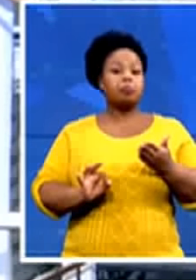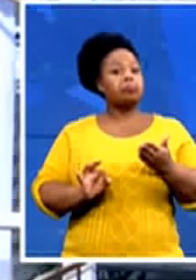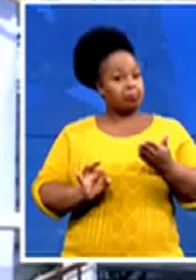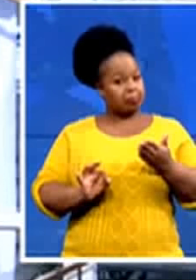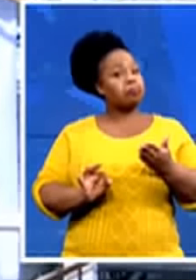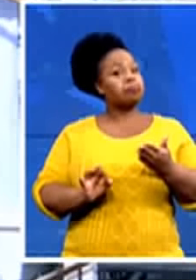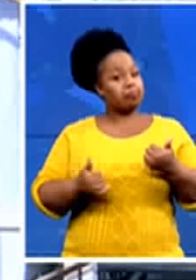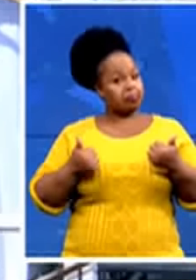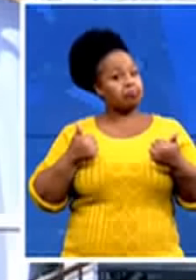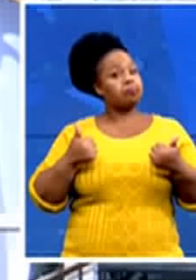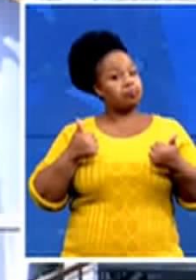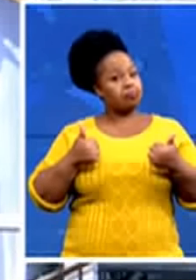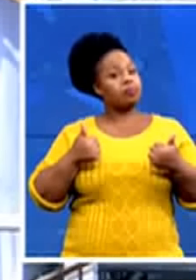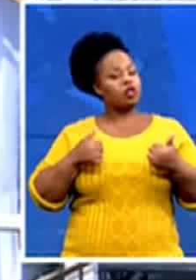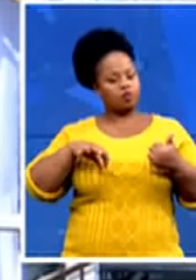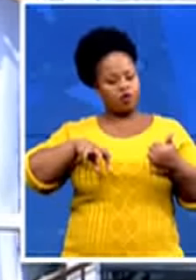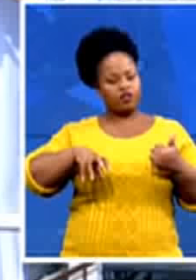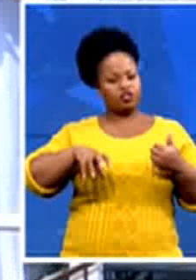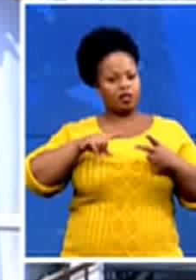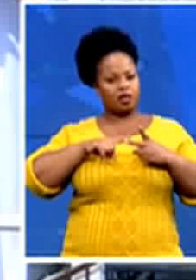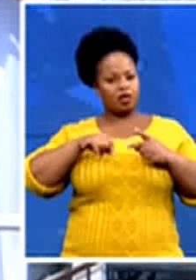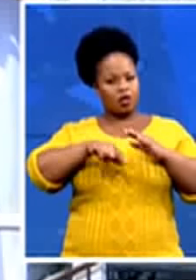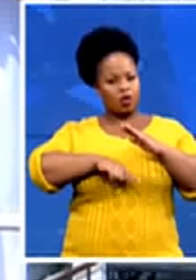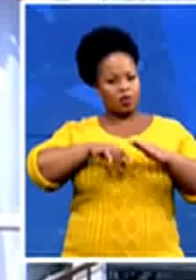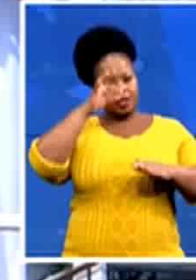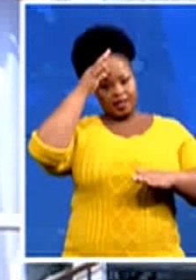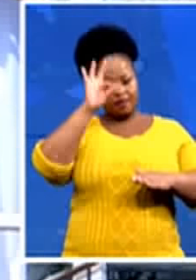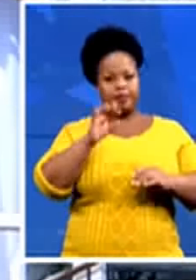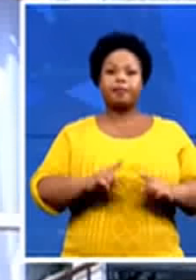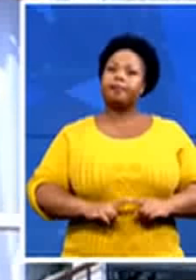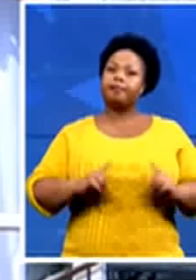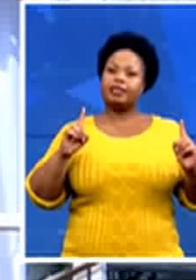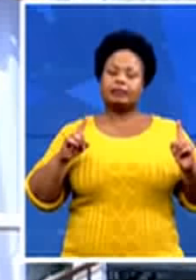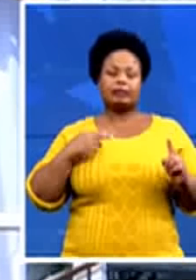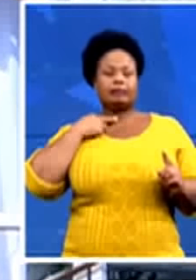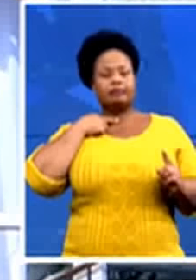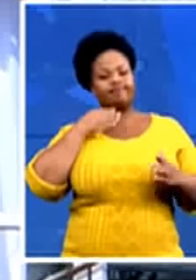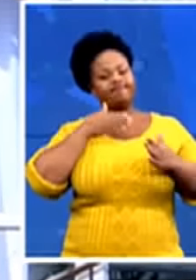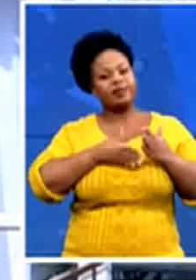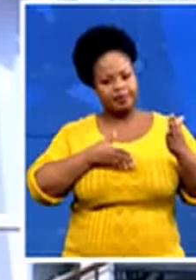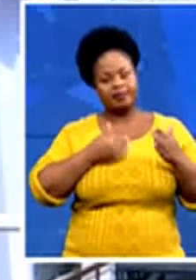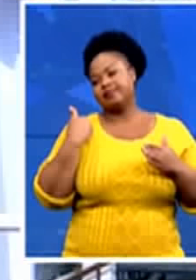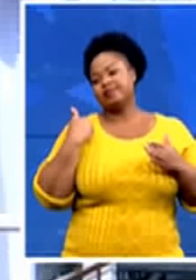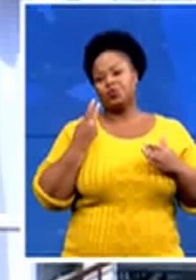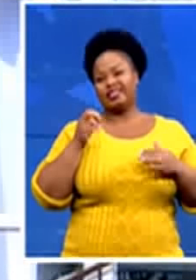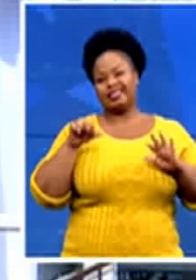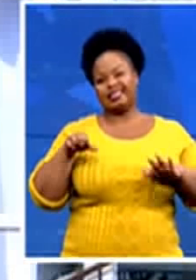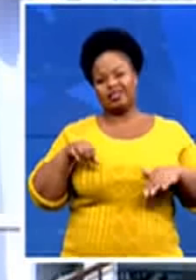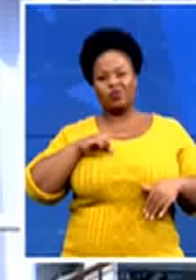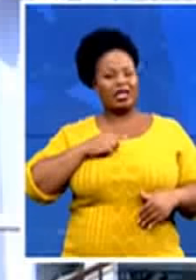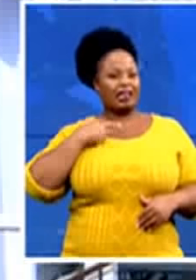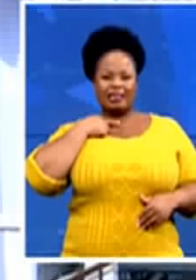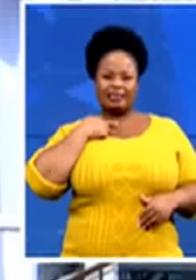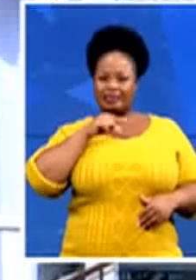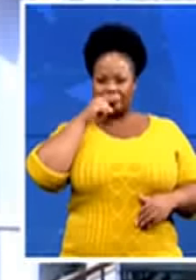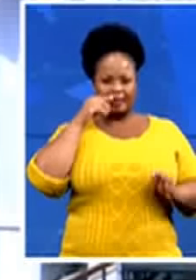provincial and the local government elections, but suffered a major setback in 2016 when the party was unable to contest the local